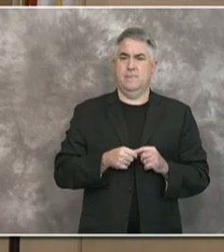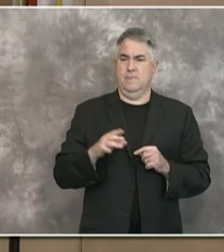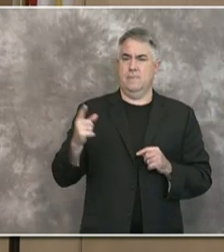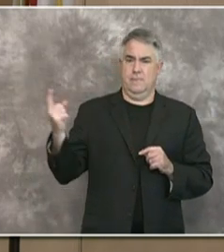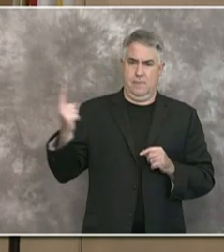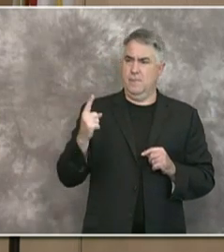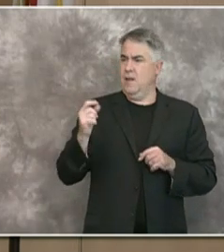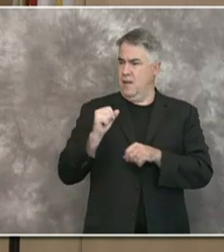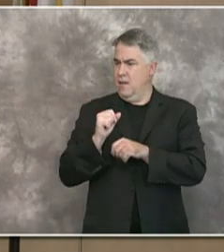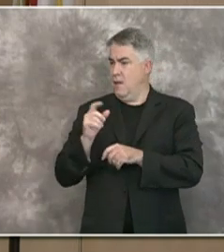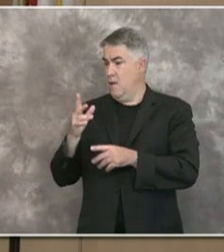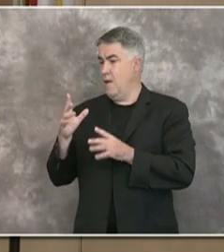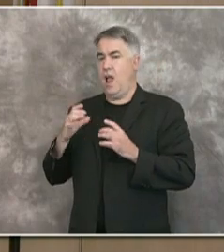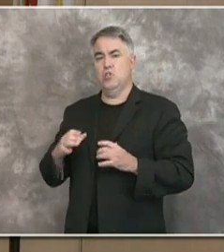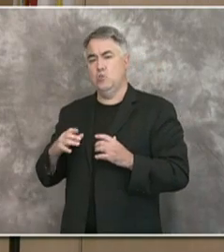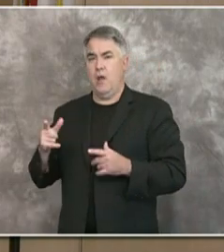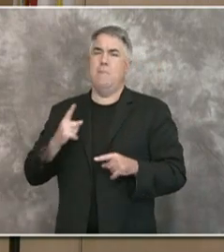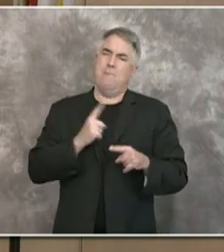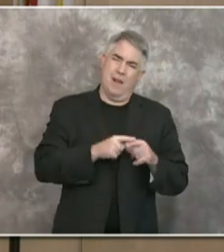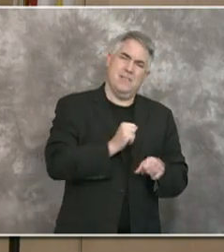facility.